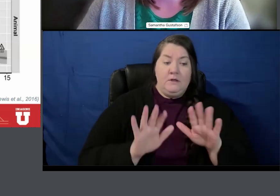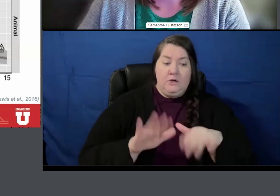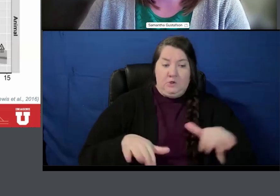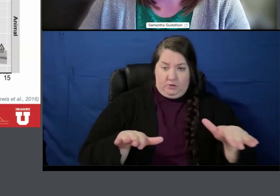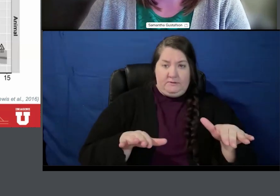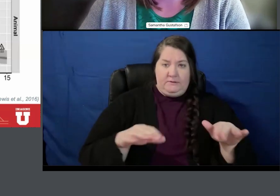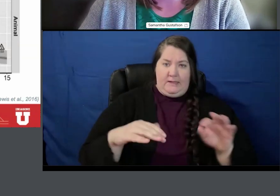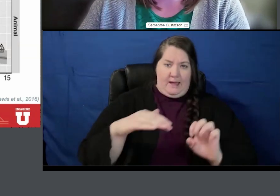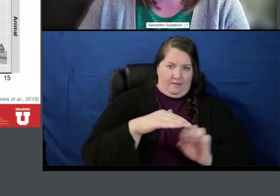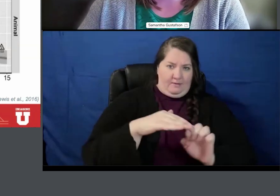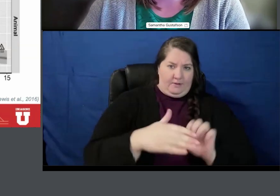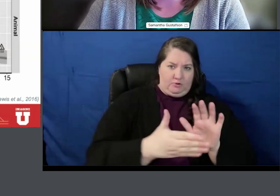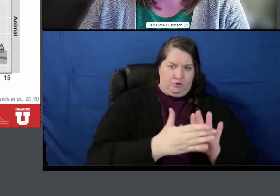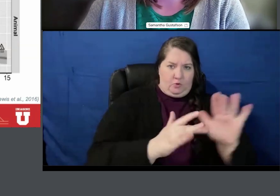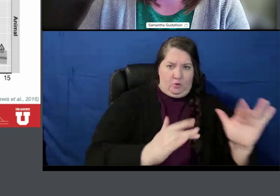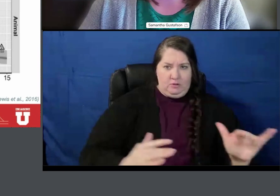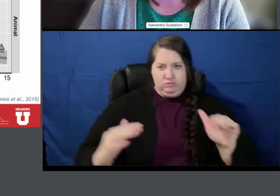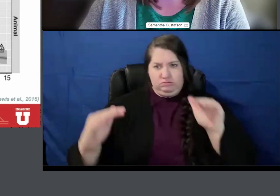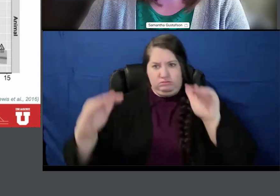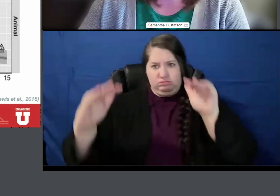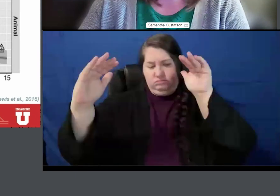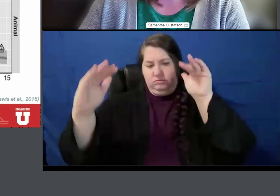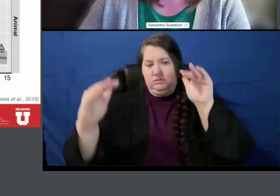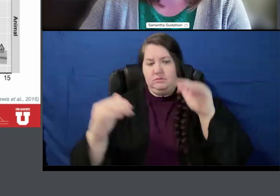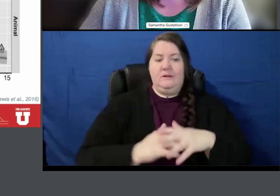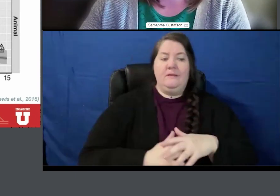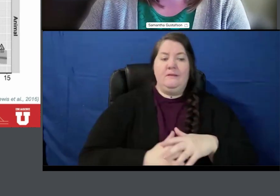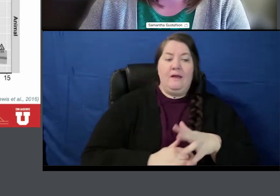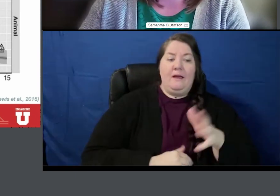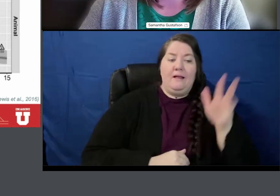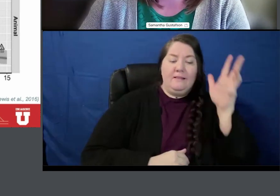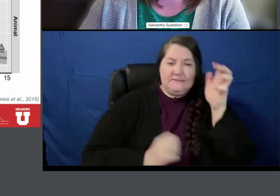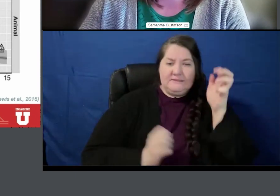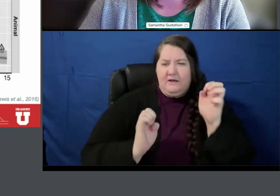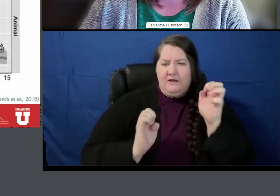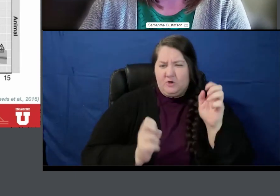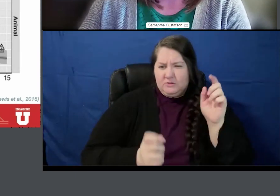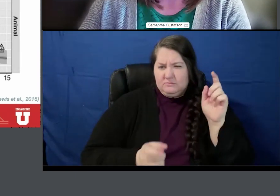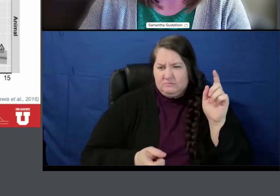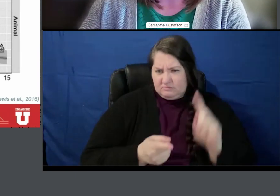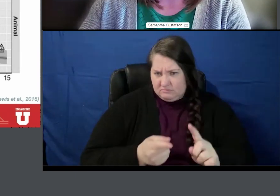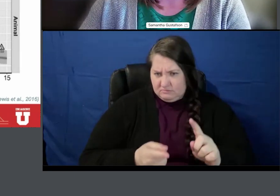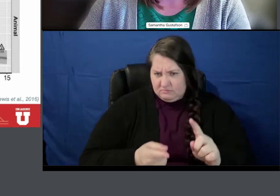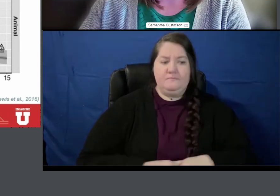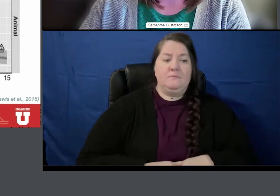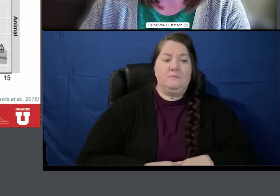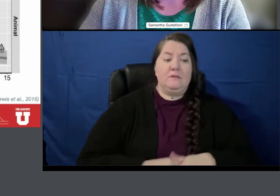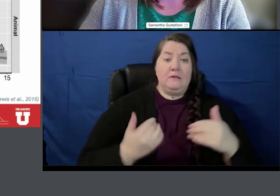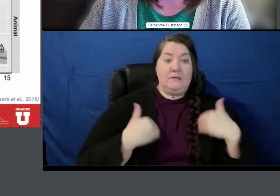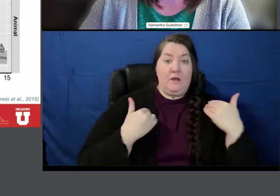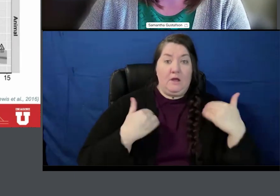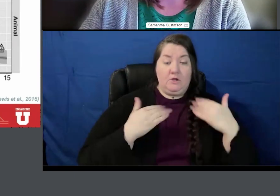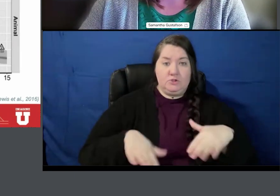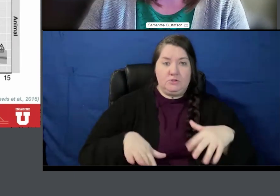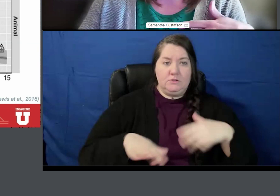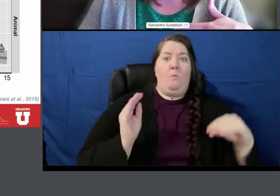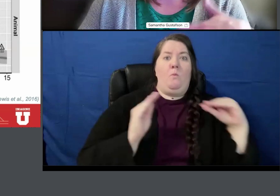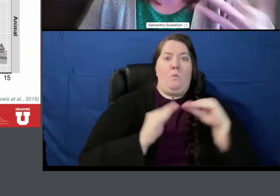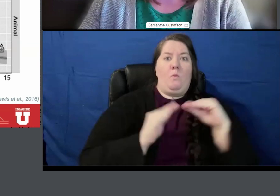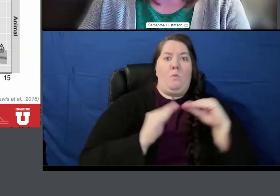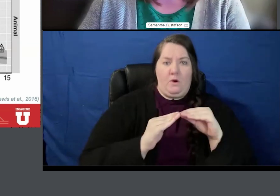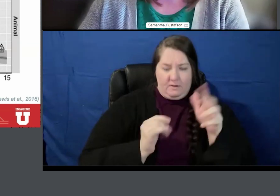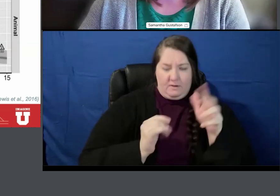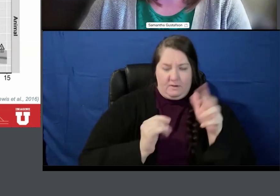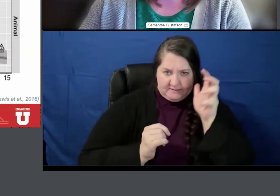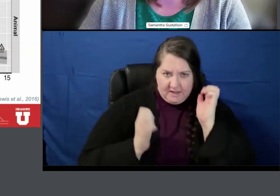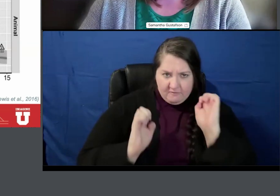elementary school, listening effort decreases. Excuse me. So, younger children report more listening effort or